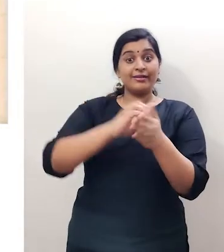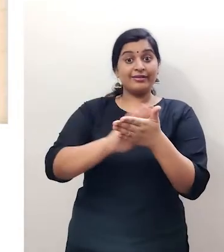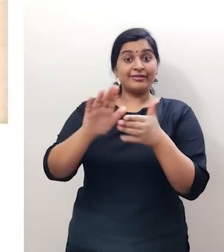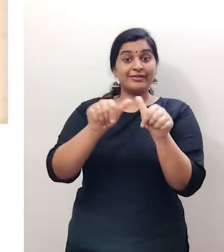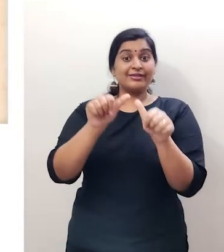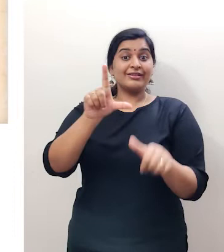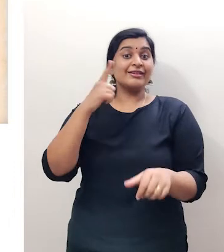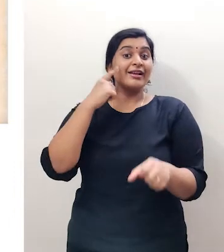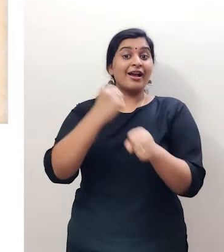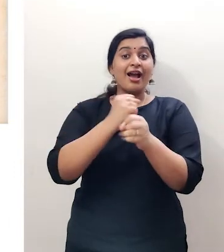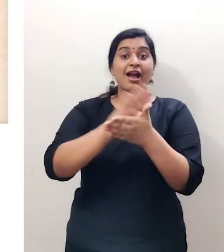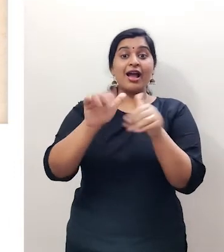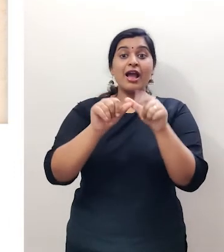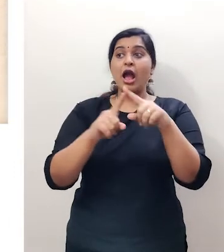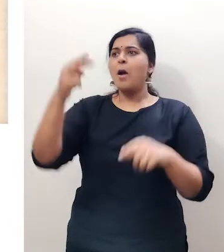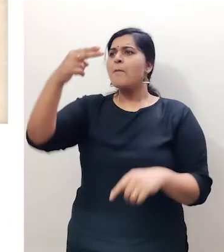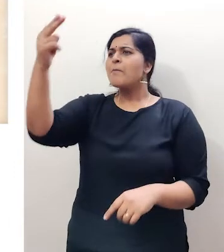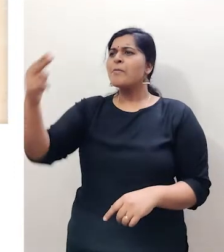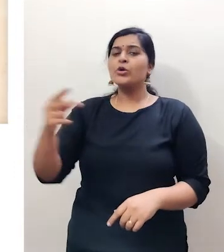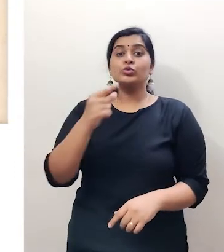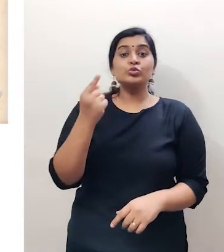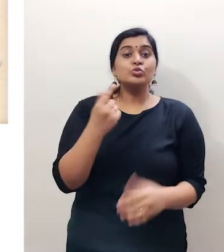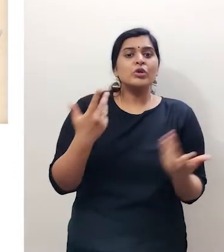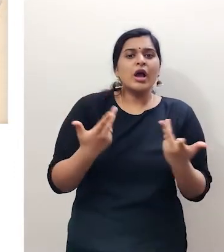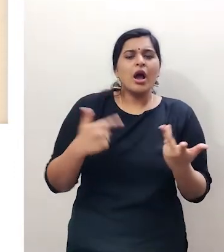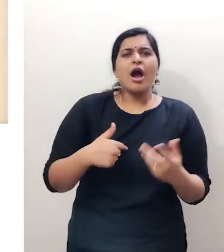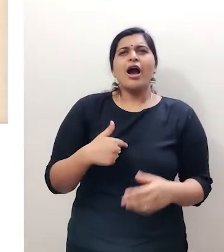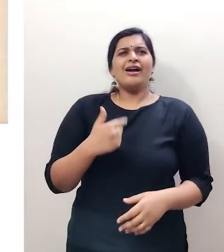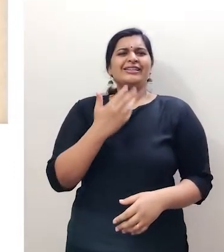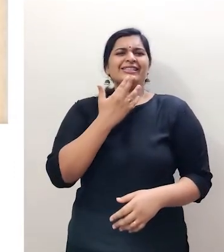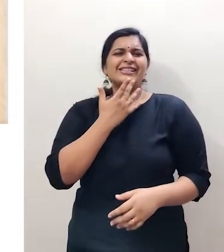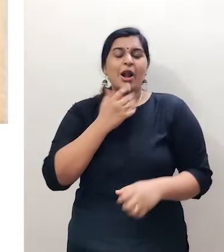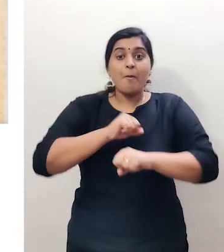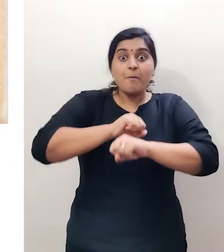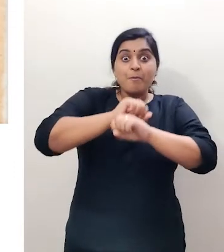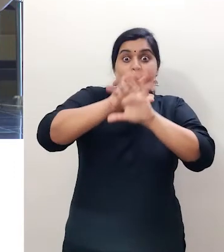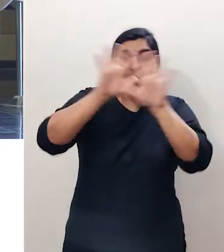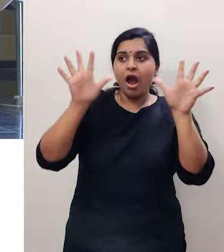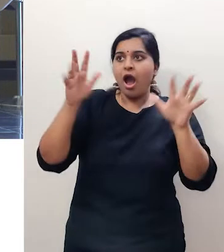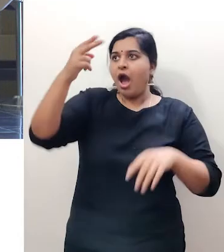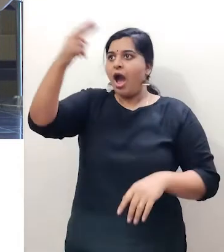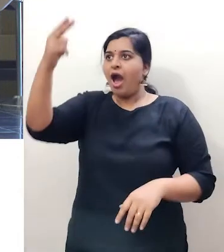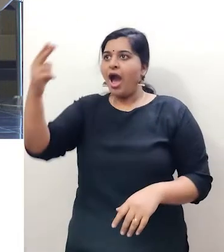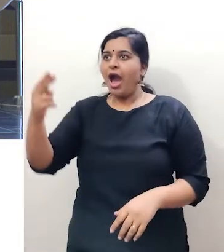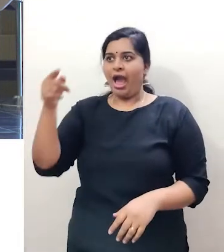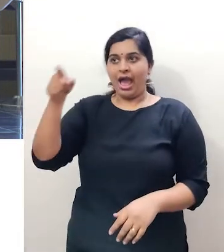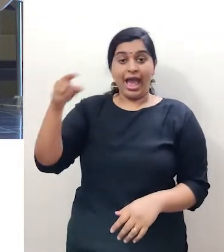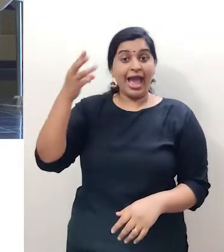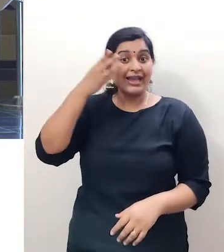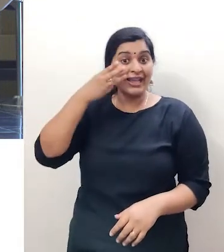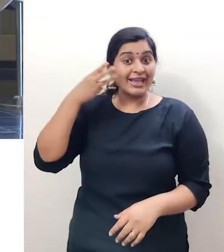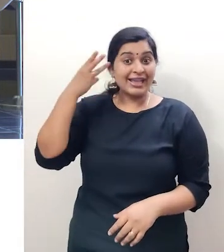are characterized by the use of bright colors and bold outlines. While the body of the